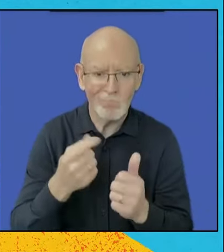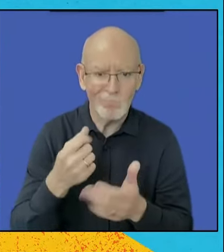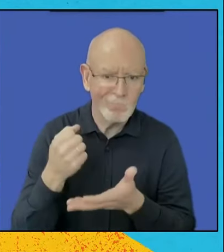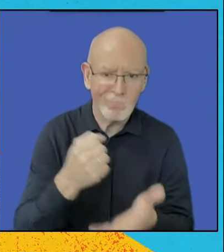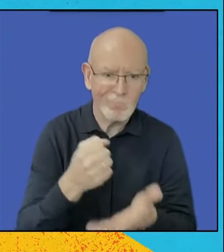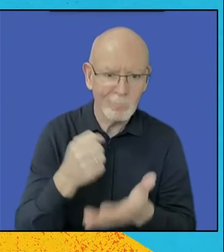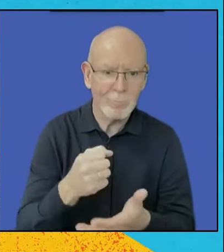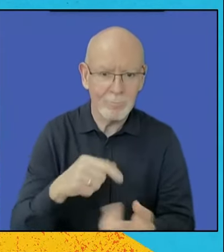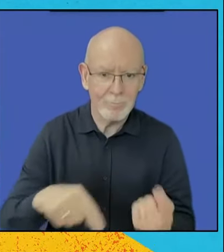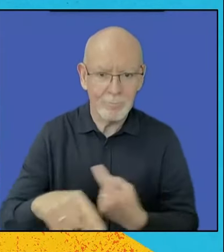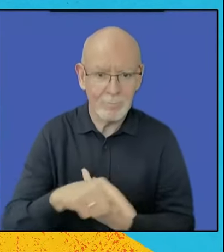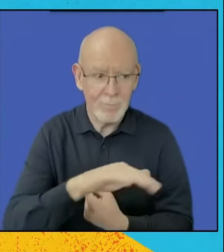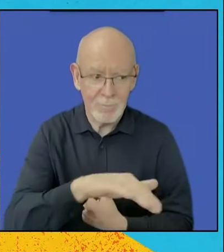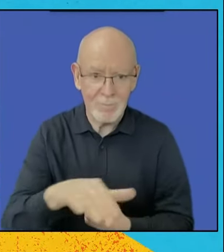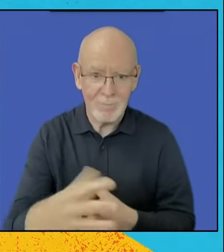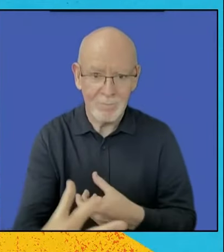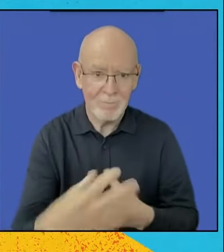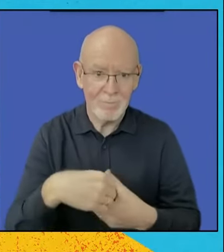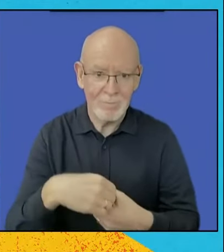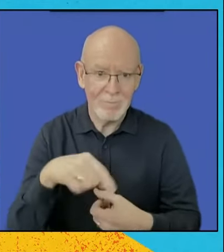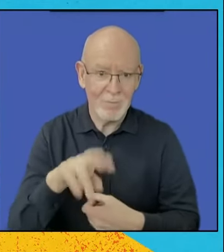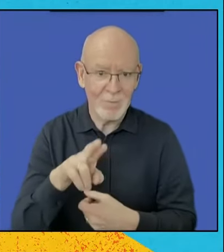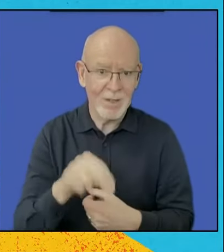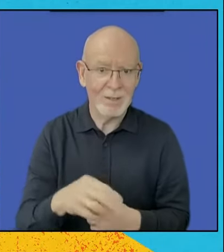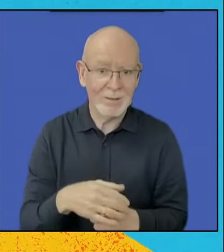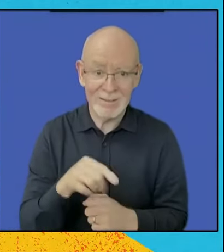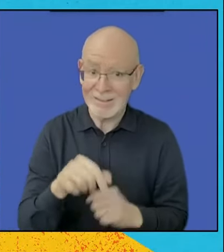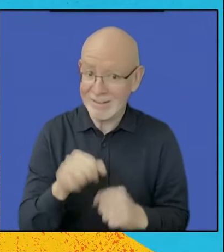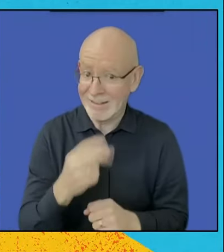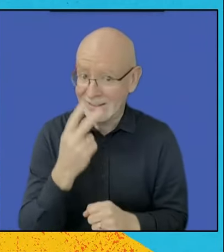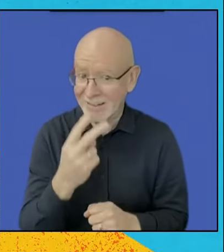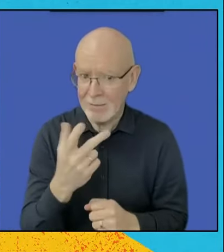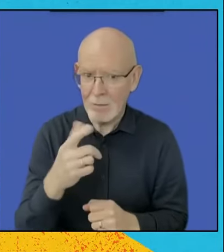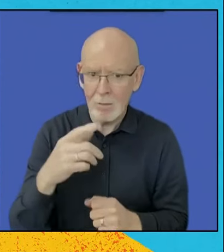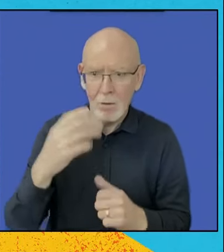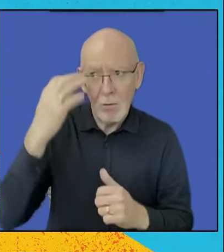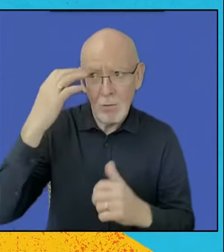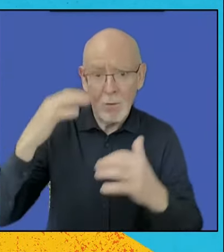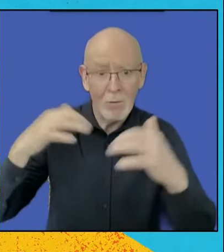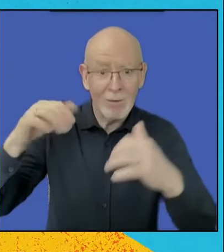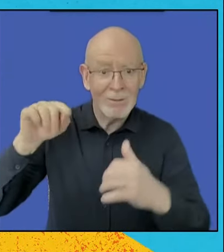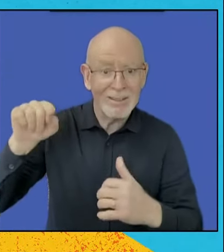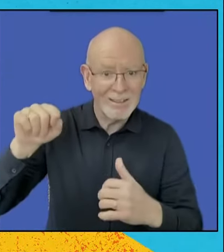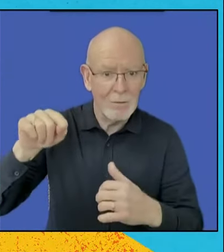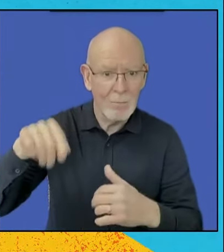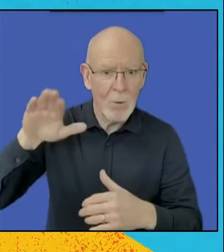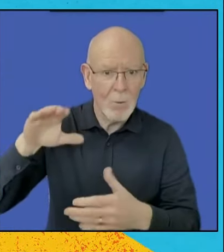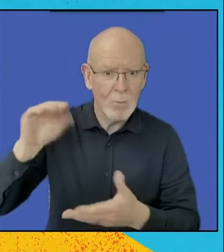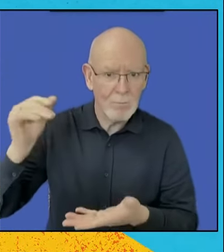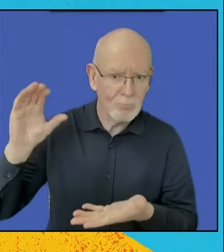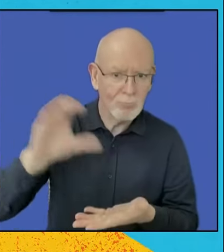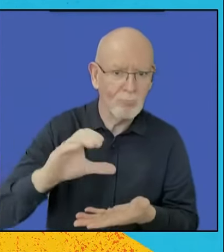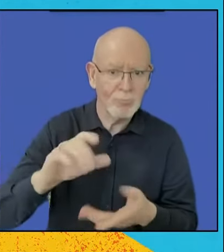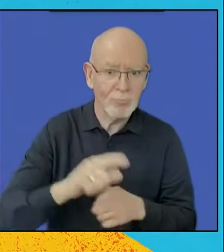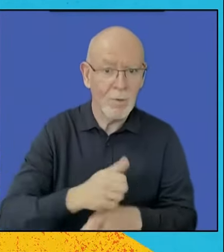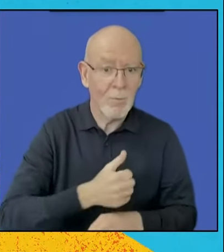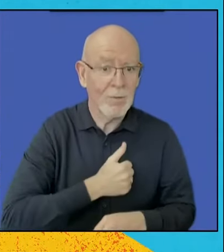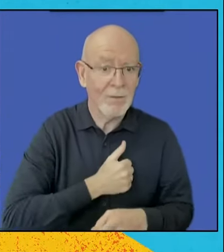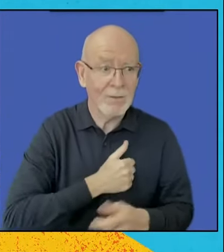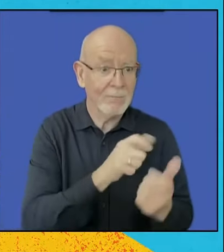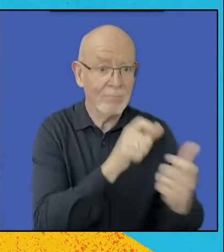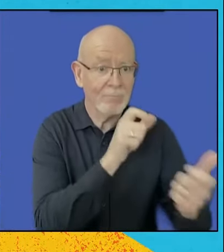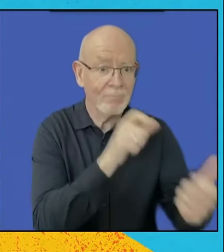the child participation in the UN and ensure that funding is allocated specifically for this purpose. This could